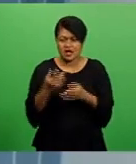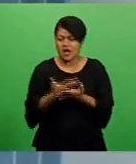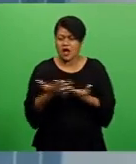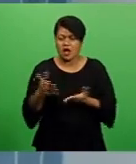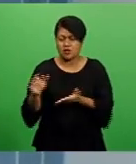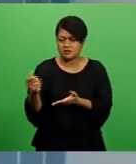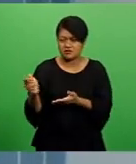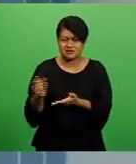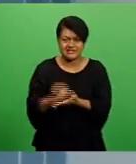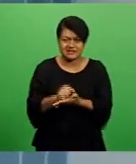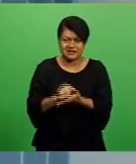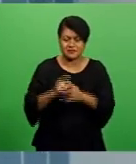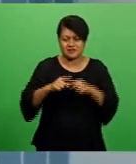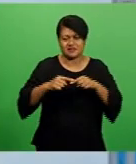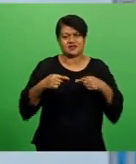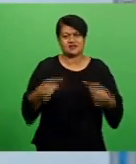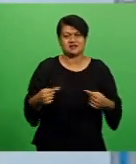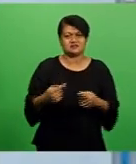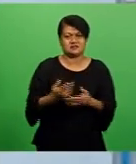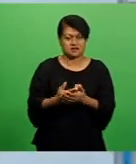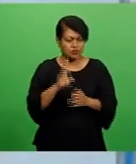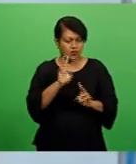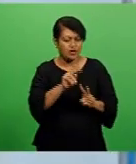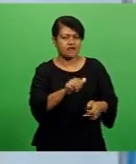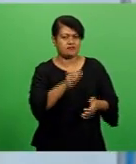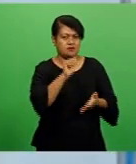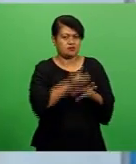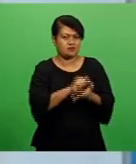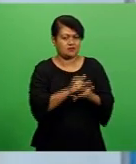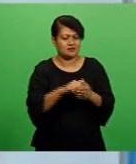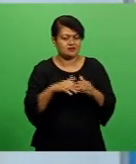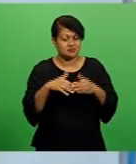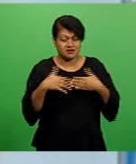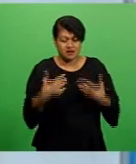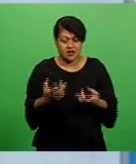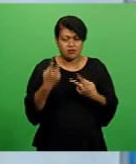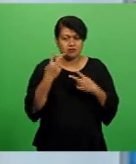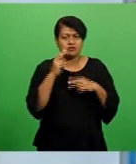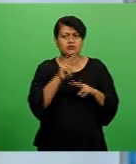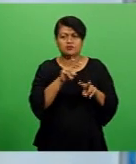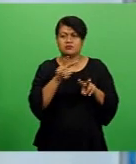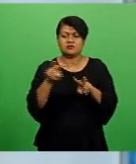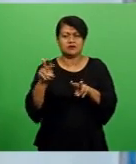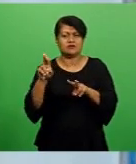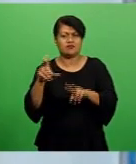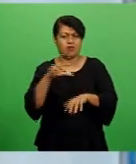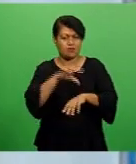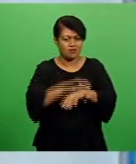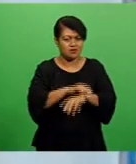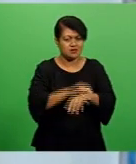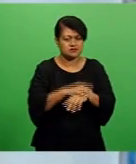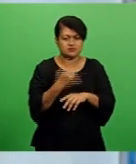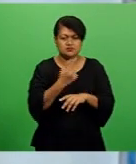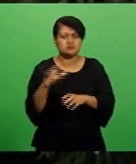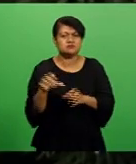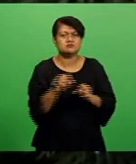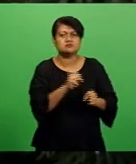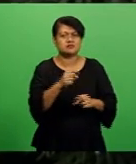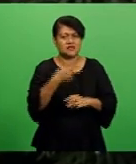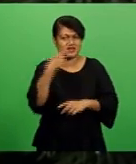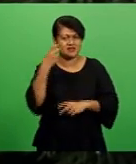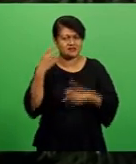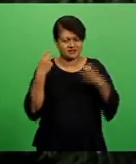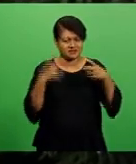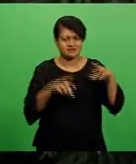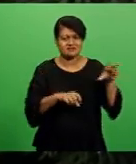of who accesses evidence. Tundravu says they are now searching for officers who remove exhibits for personal gain.